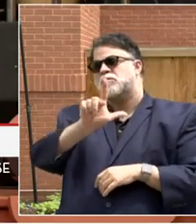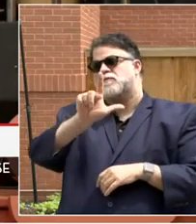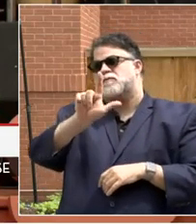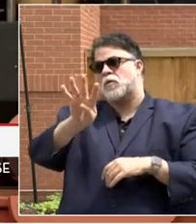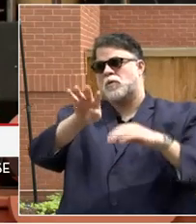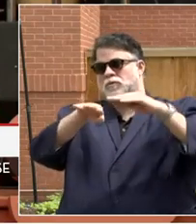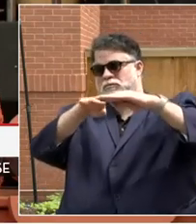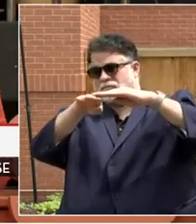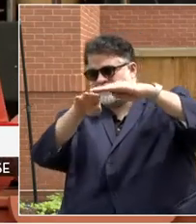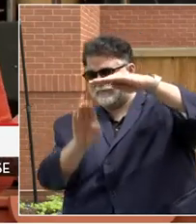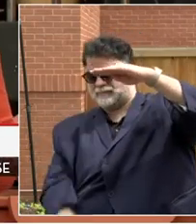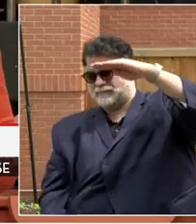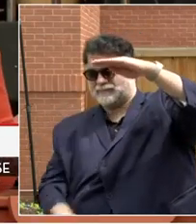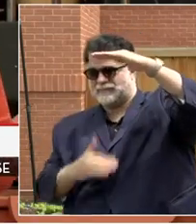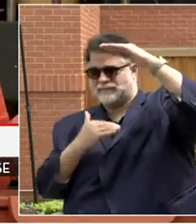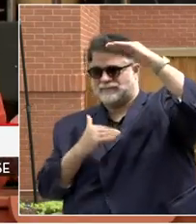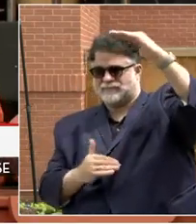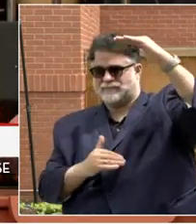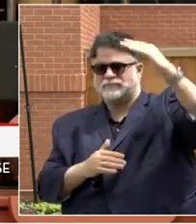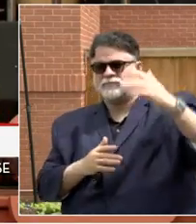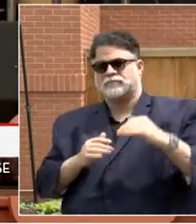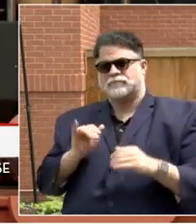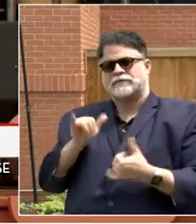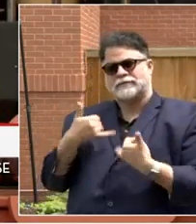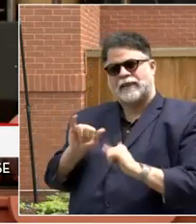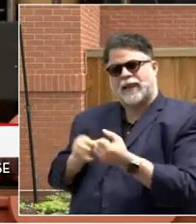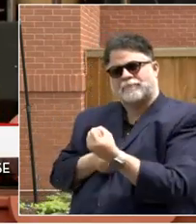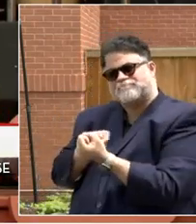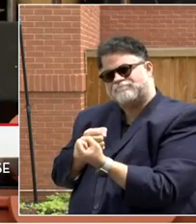them connected to jobs and opportunity.